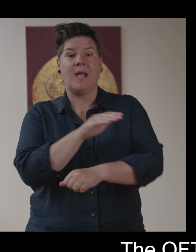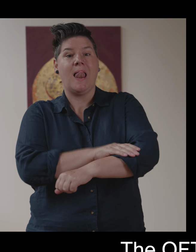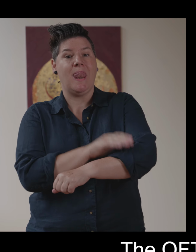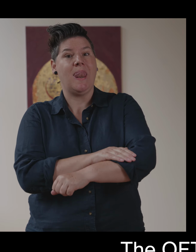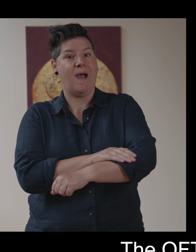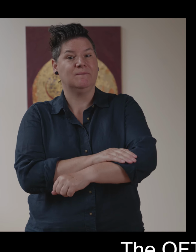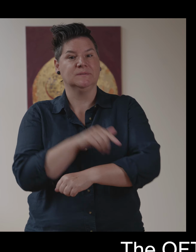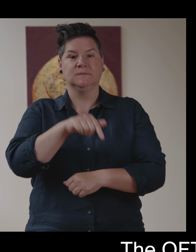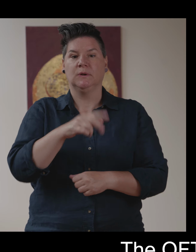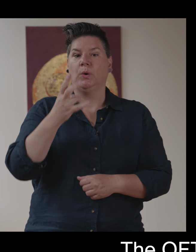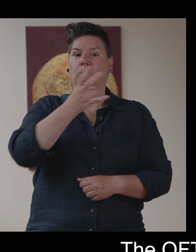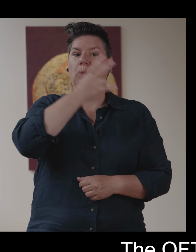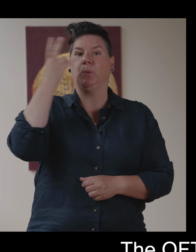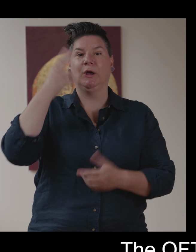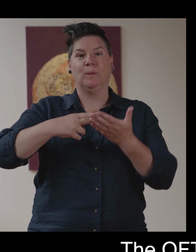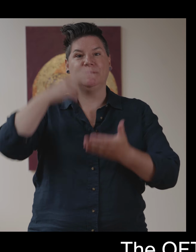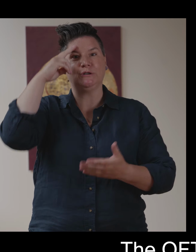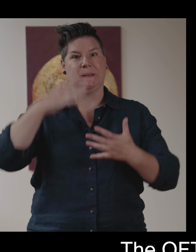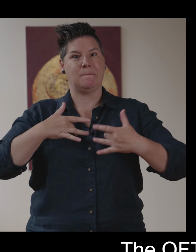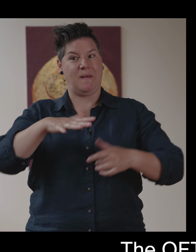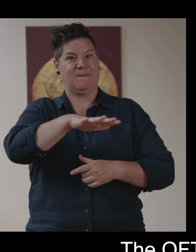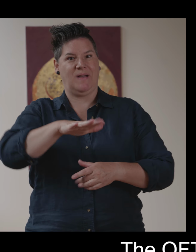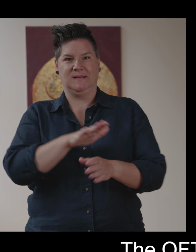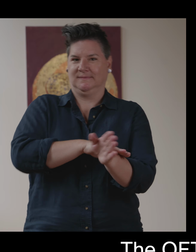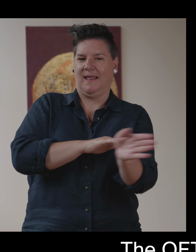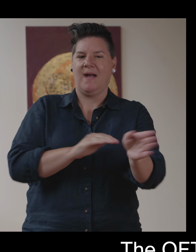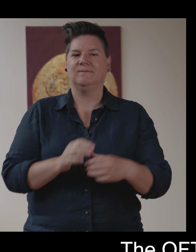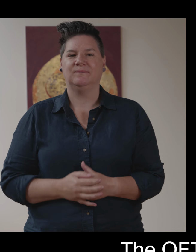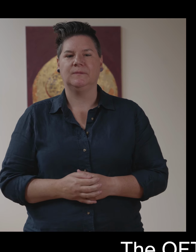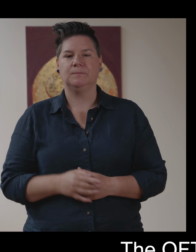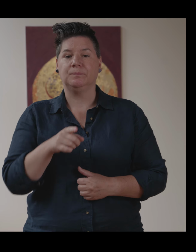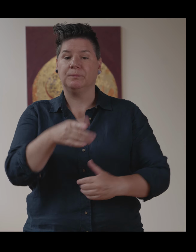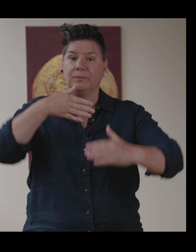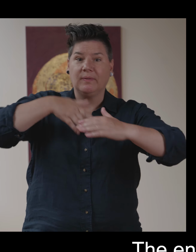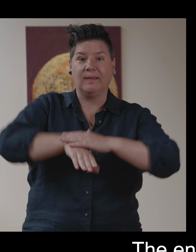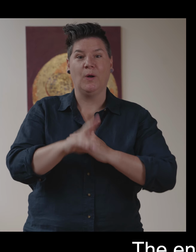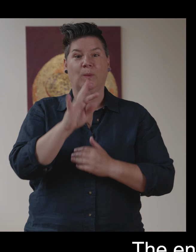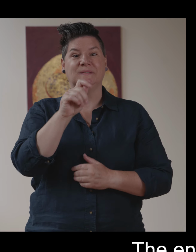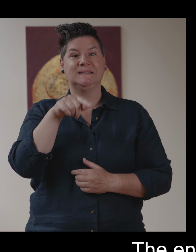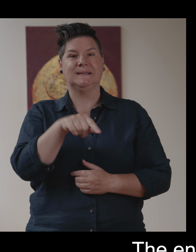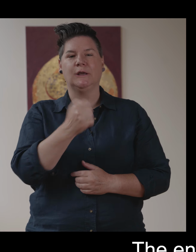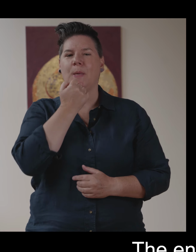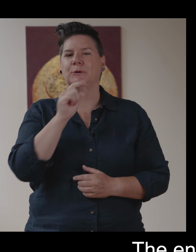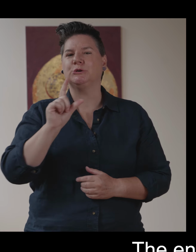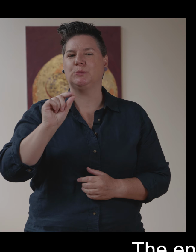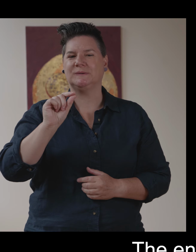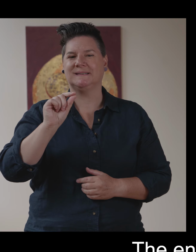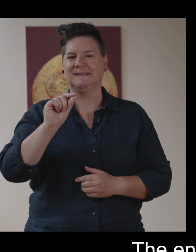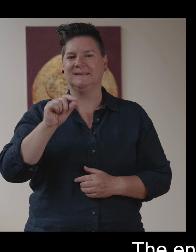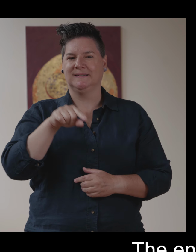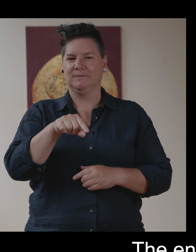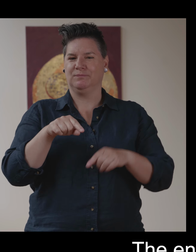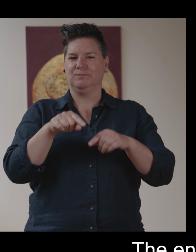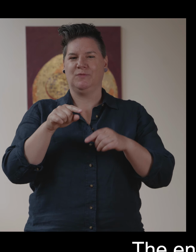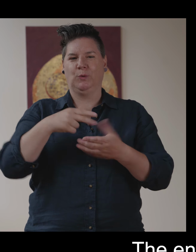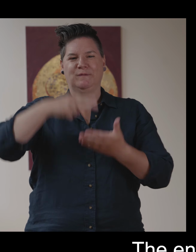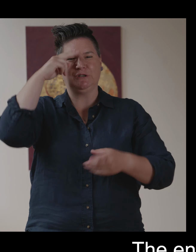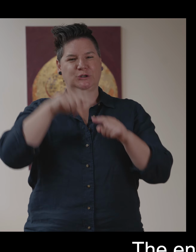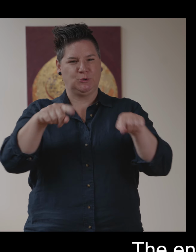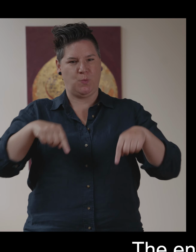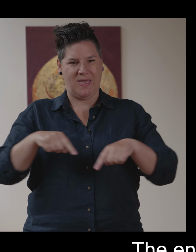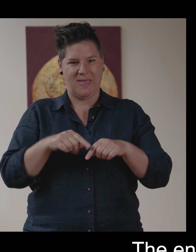The QFT is located at the left hand side of Queen's University Belfast. The entrance to the QFT is at number 20